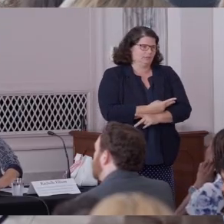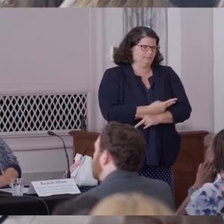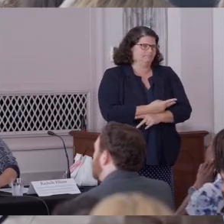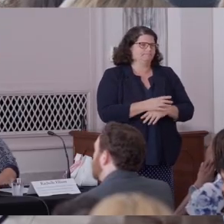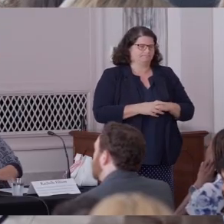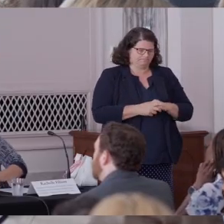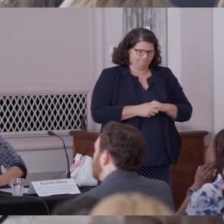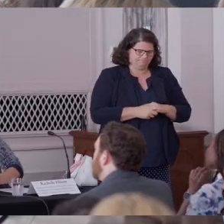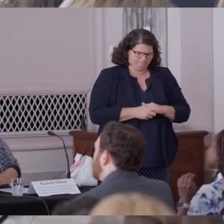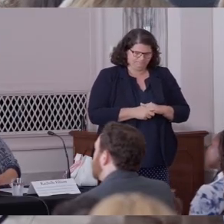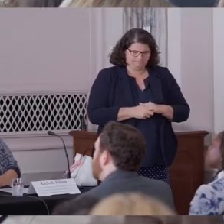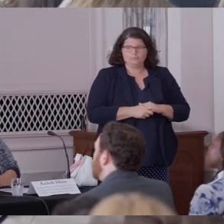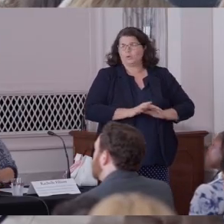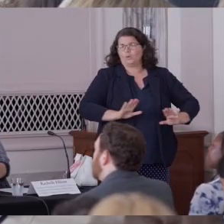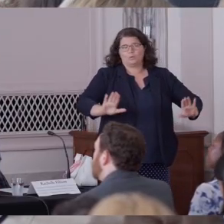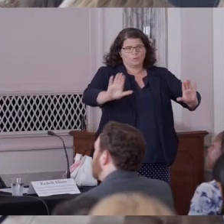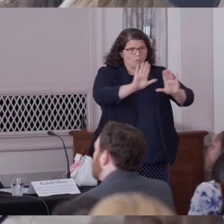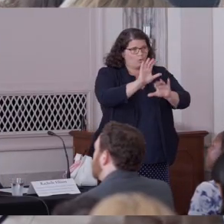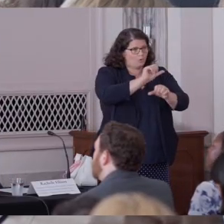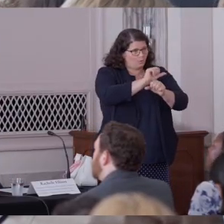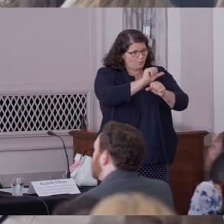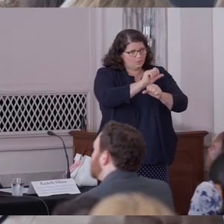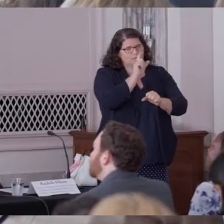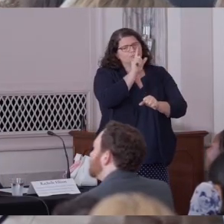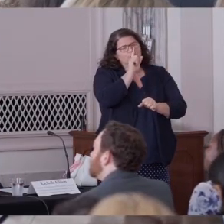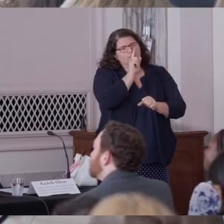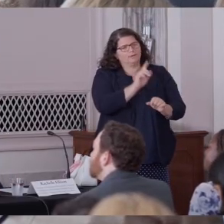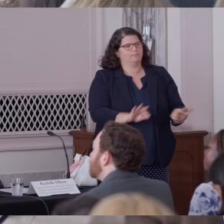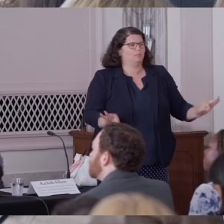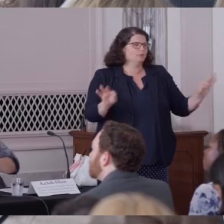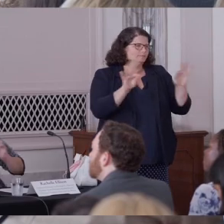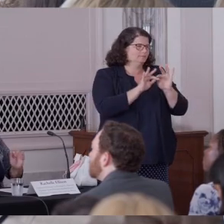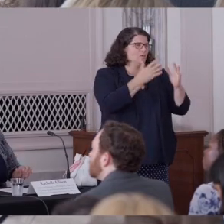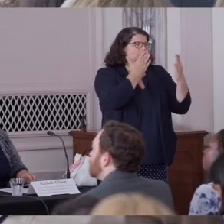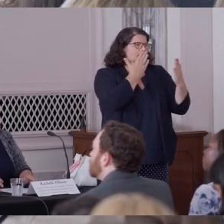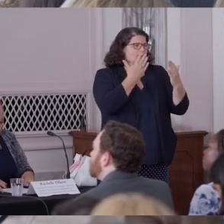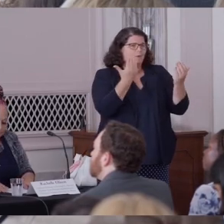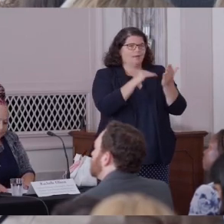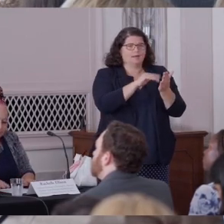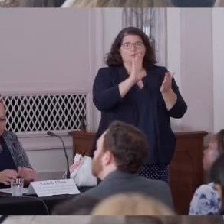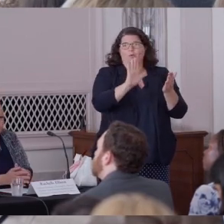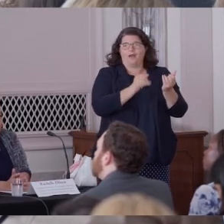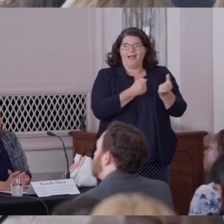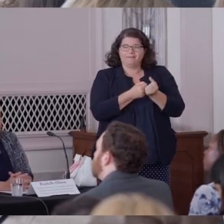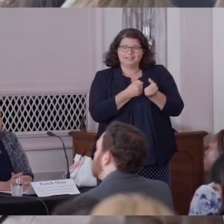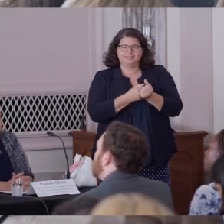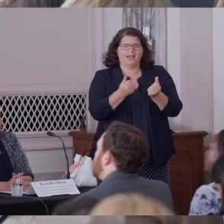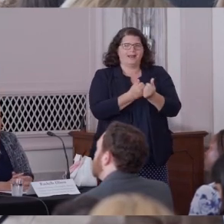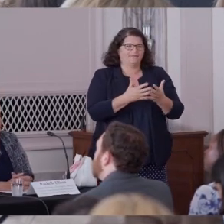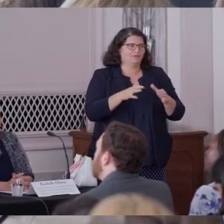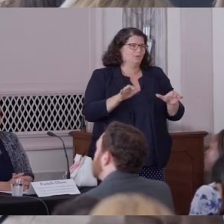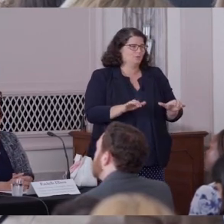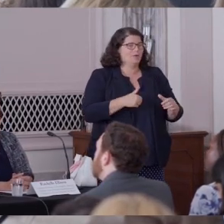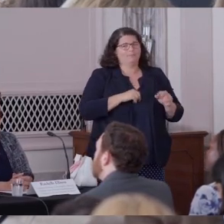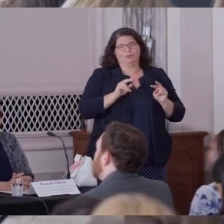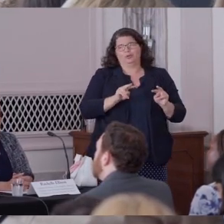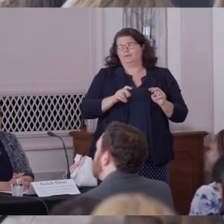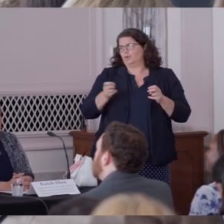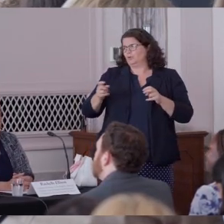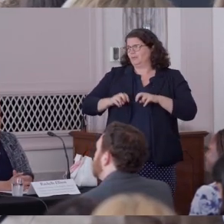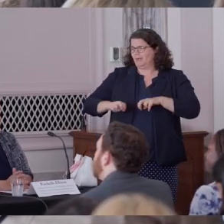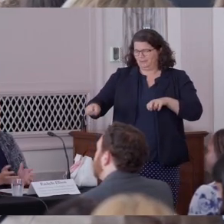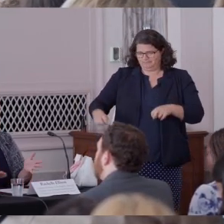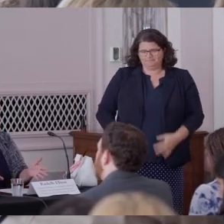So that's why your work here is so important, and so thank you again for your advocacy and for everything you do, and I'm looking forward to the panel. You're